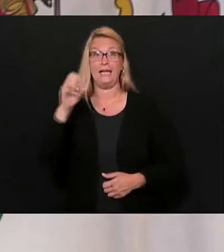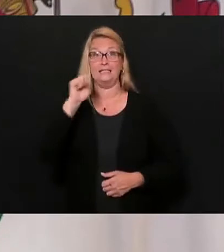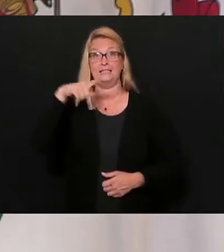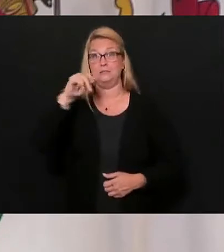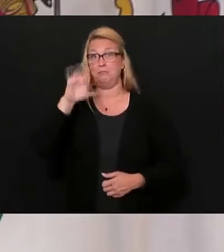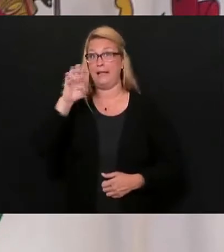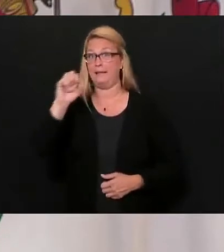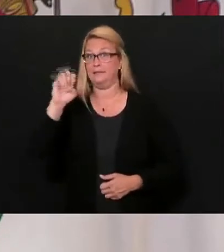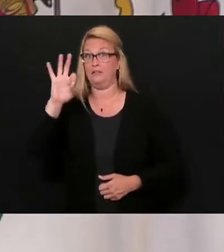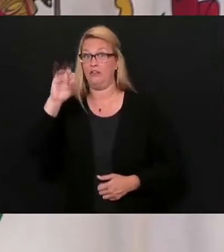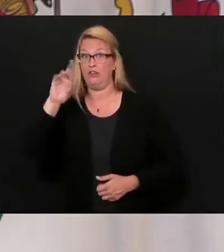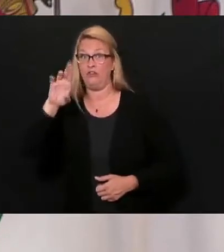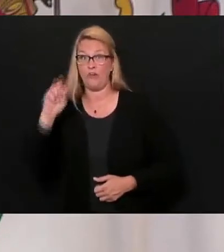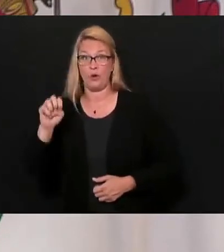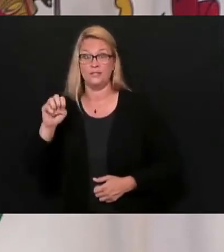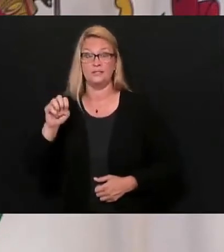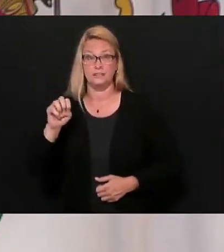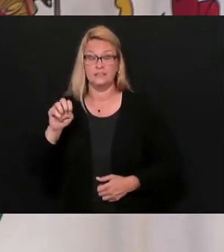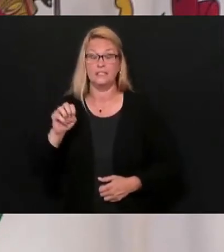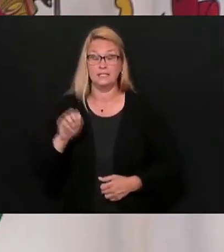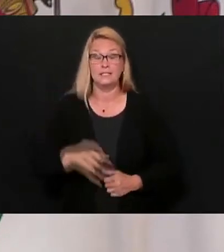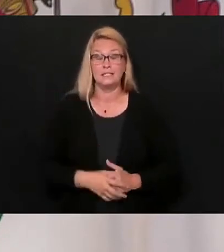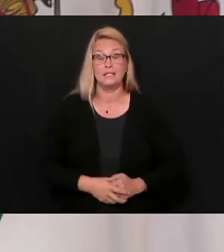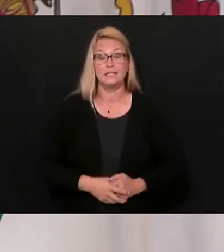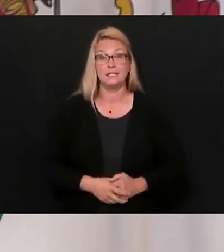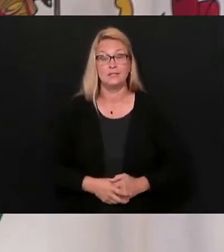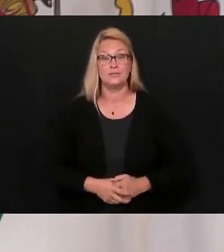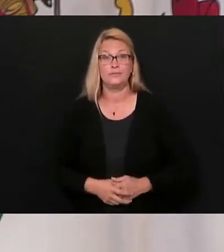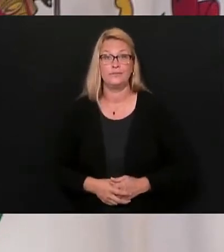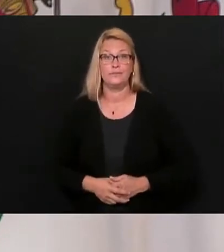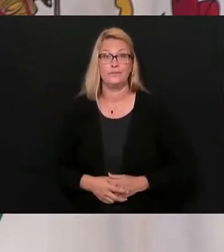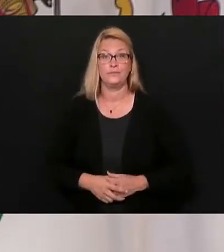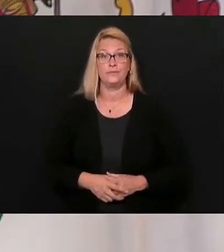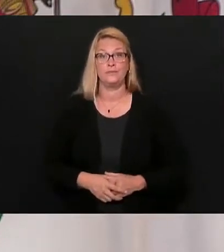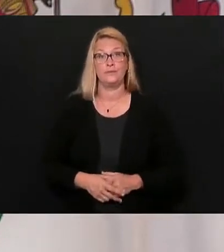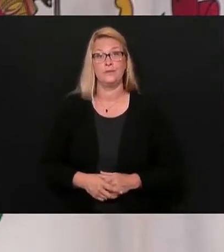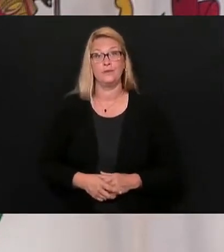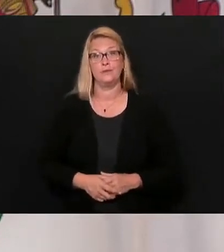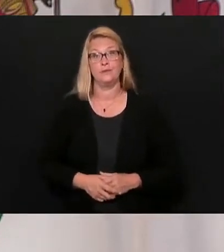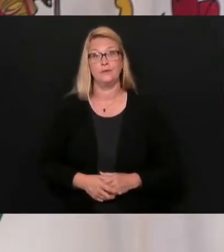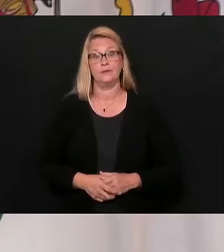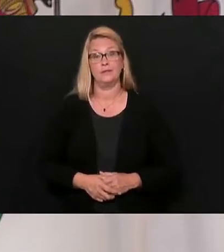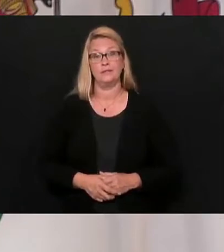so, but it is a day